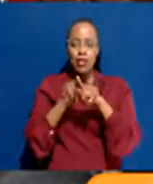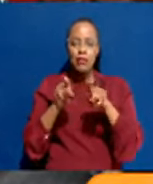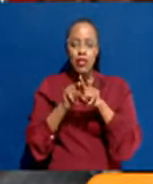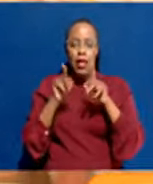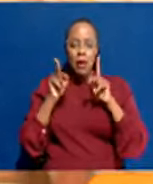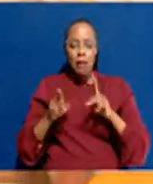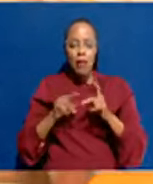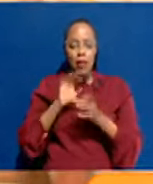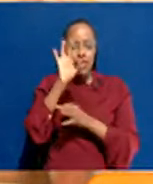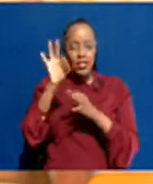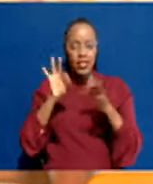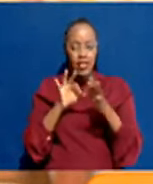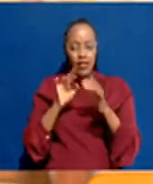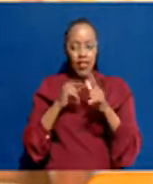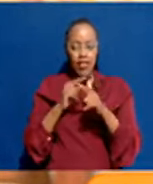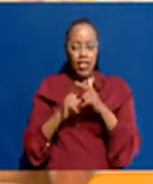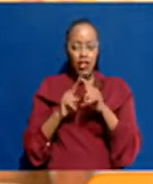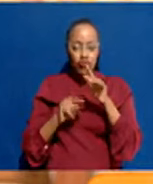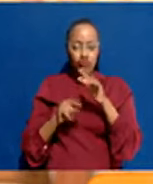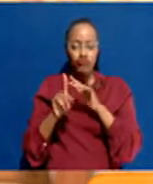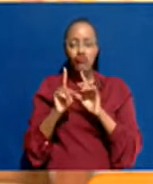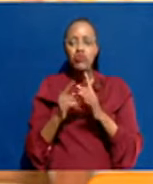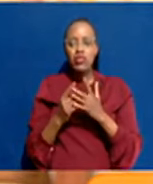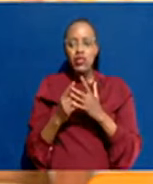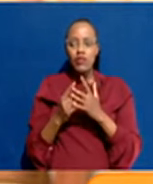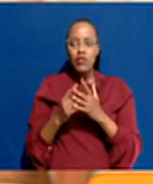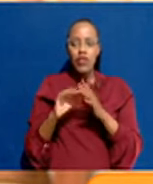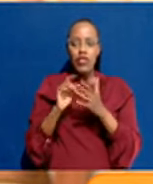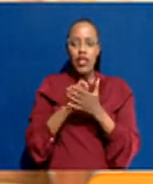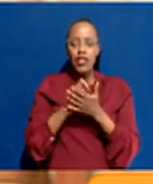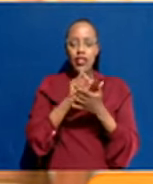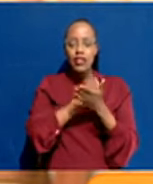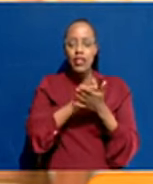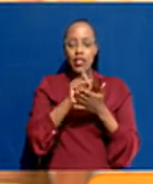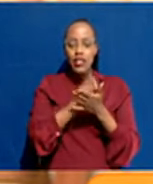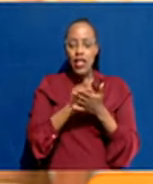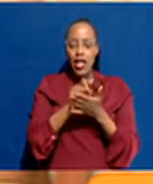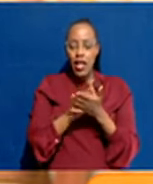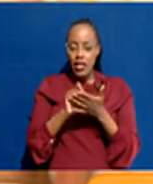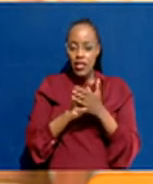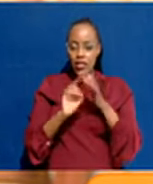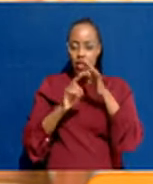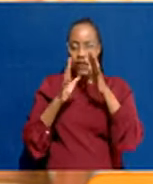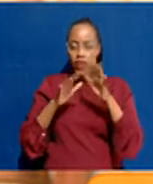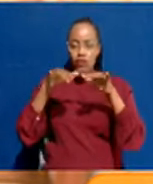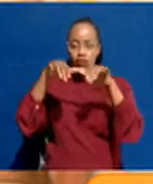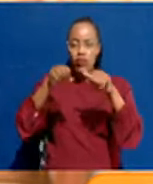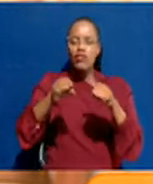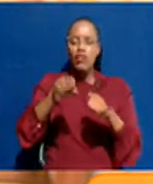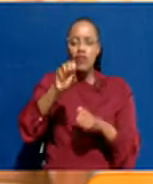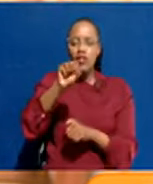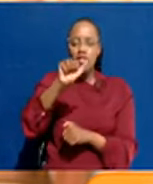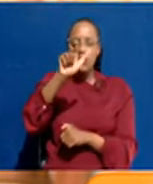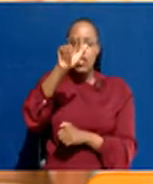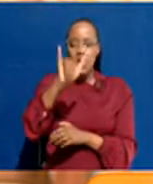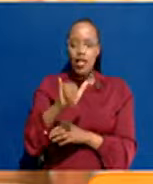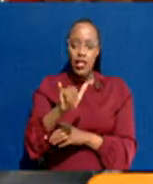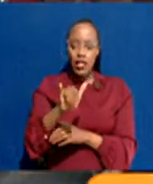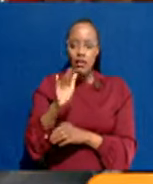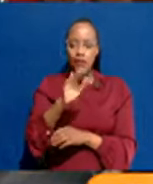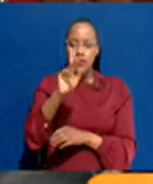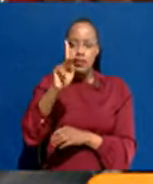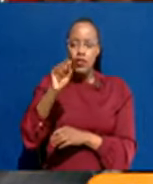people. Yes. And you walk in as cabinet, secretary to cabinet, to replace Sally Kosgei one afternoon. Yes.